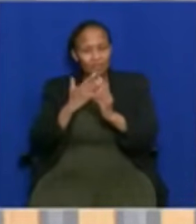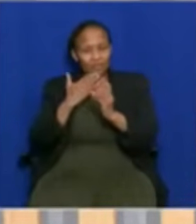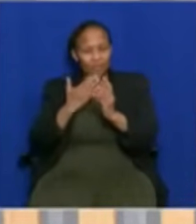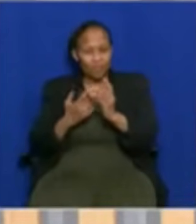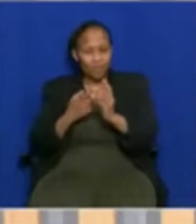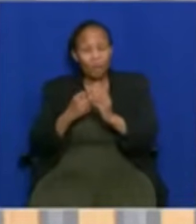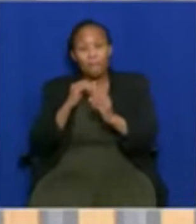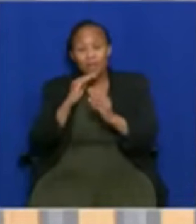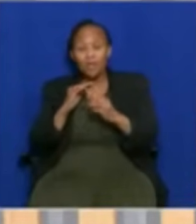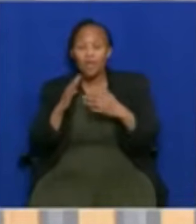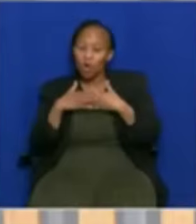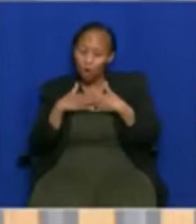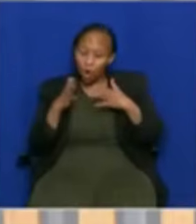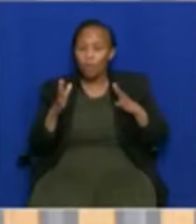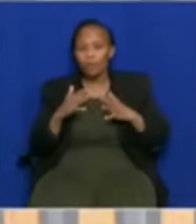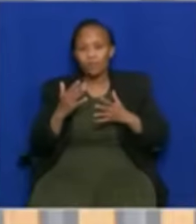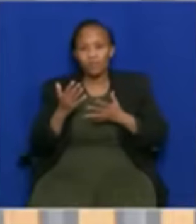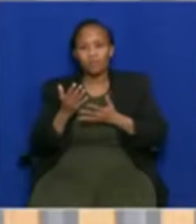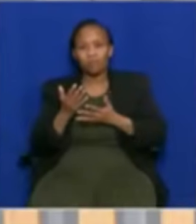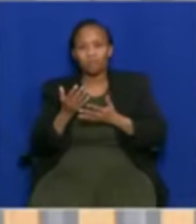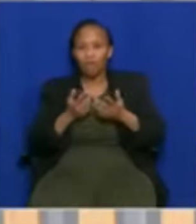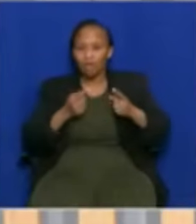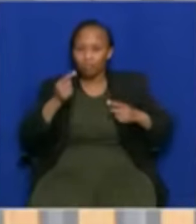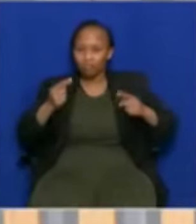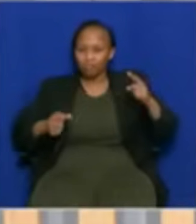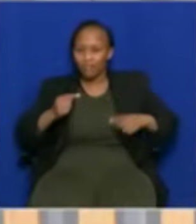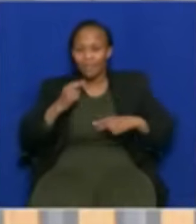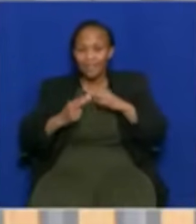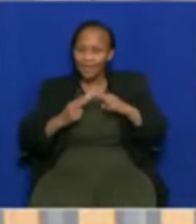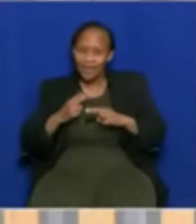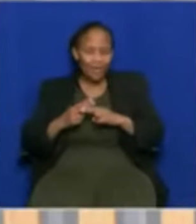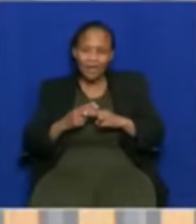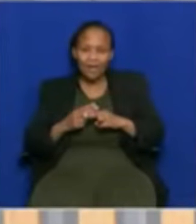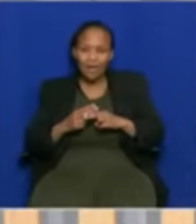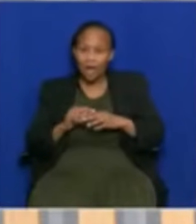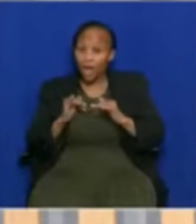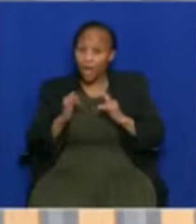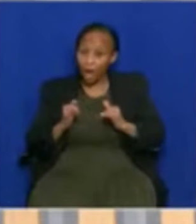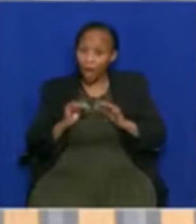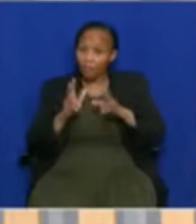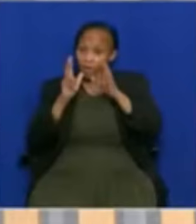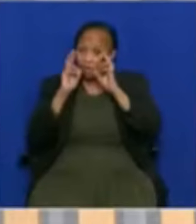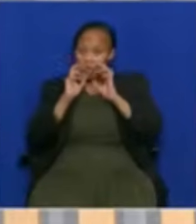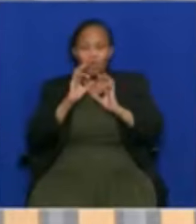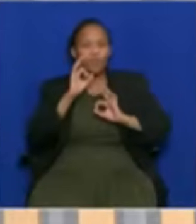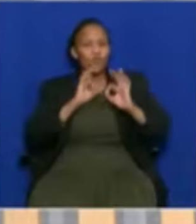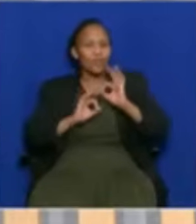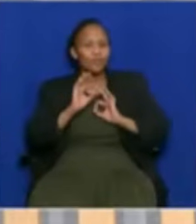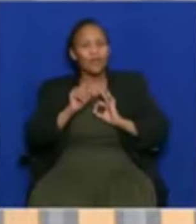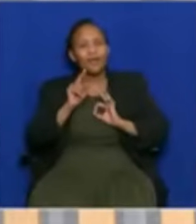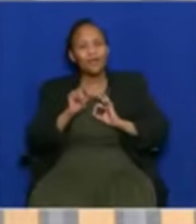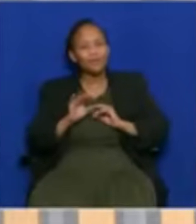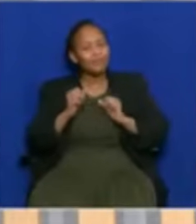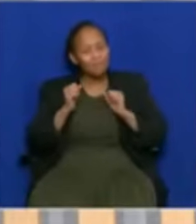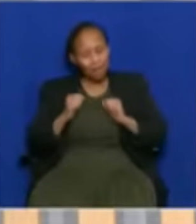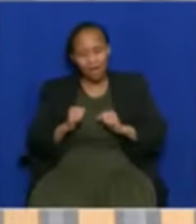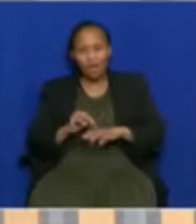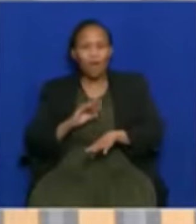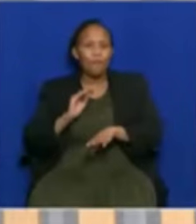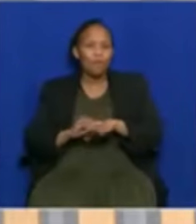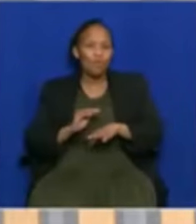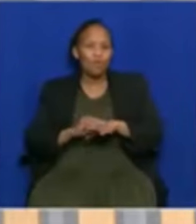afresh. I'm saying even with this explanation, there's still the problem that in PRECA